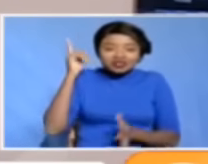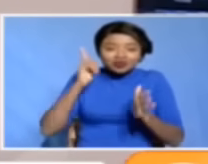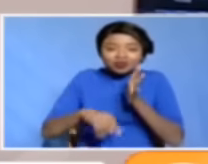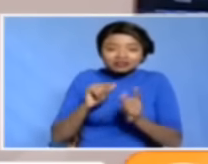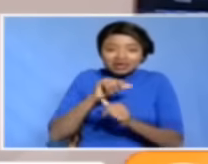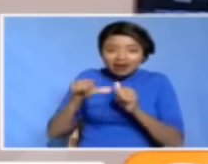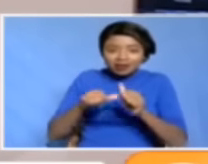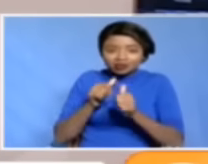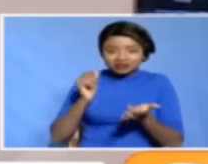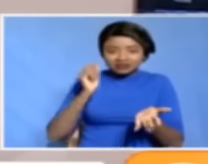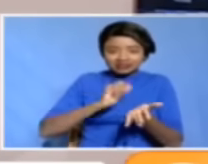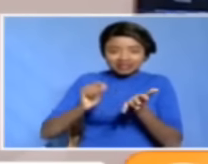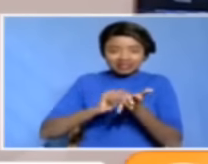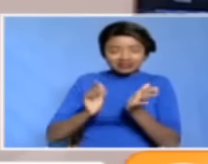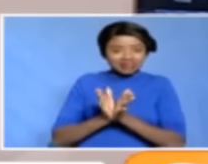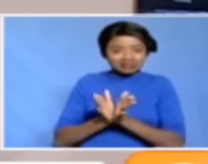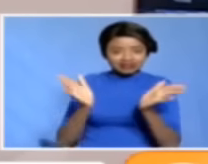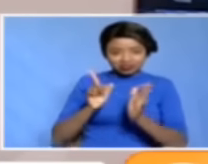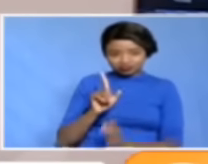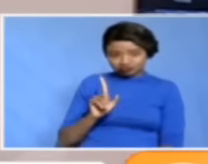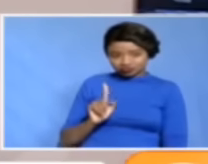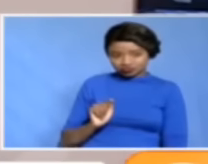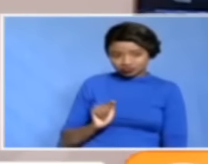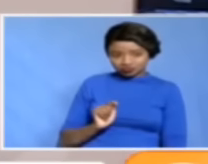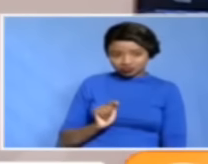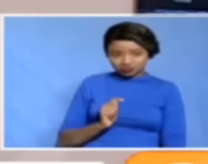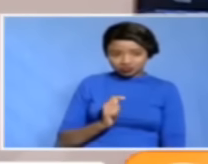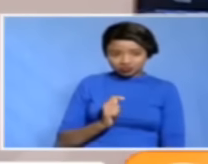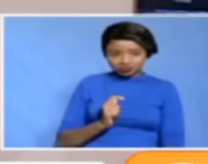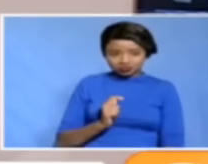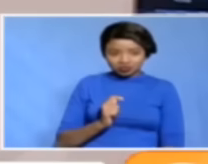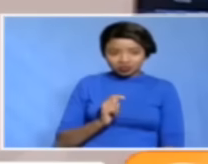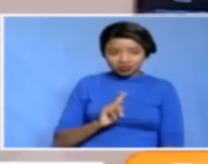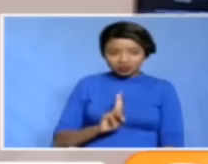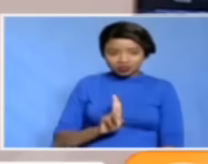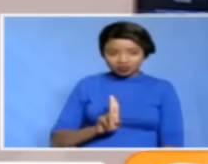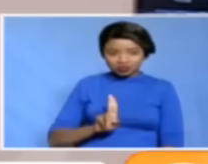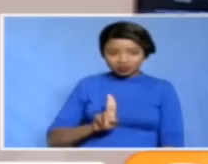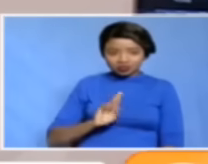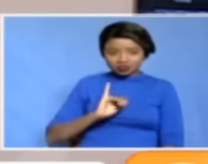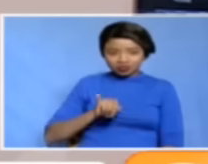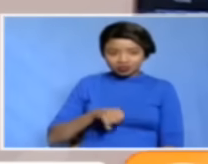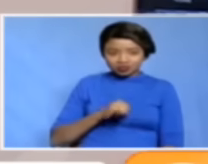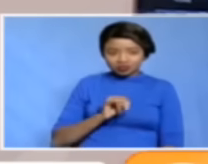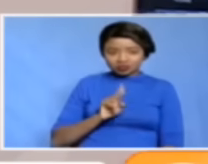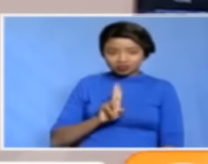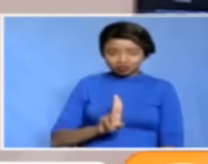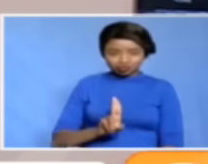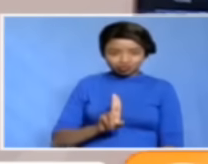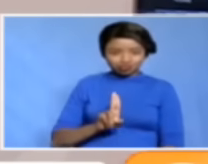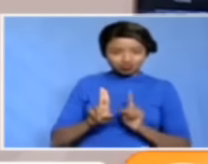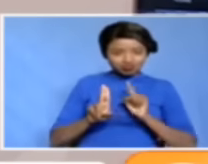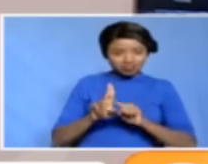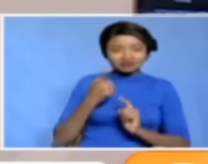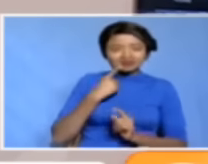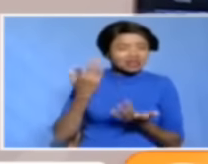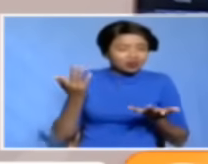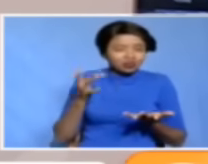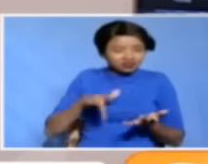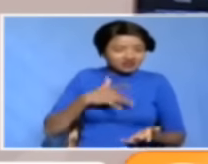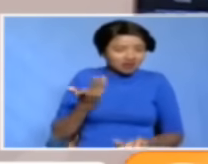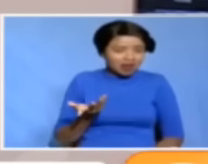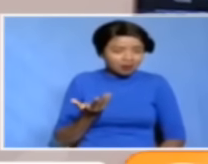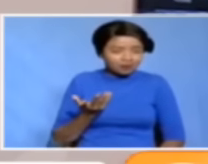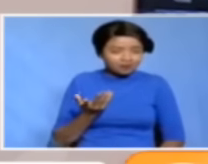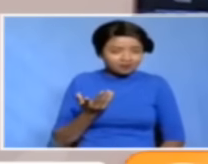general, Raphael Tuju? In Rarieda, feeding off Murathe, Raphael Tuju said, first he told Citizen TV, I think before or after